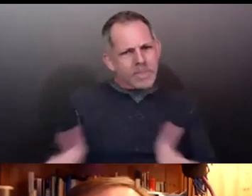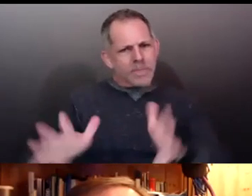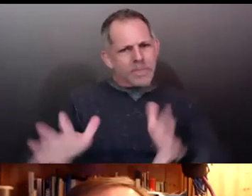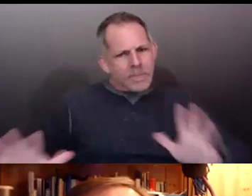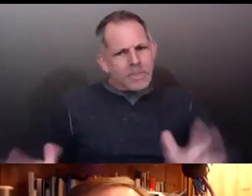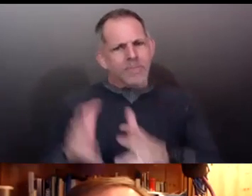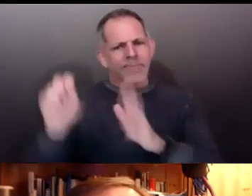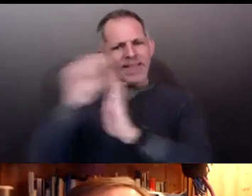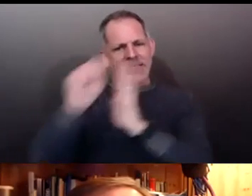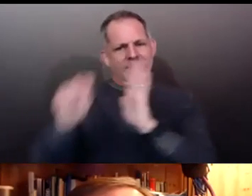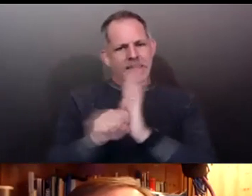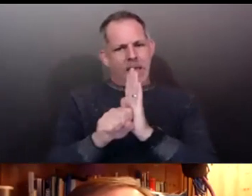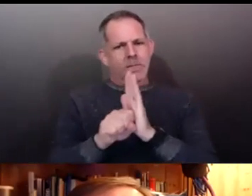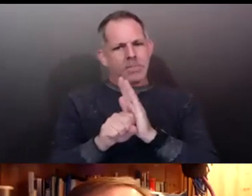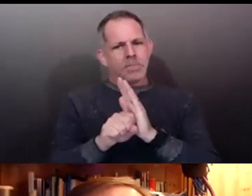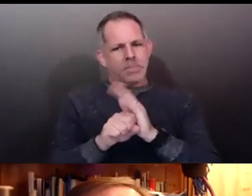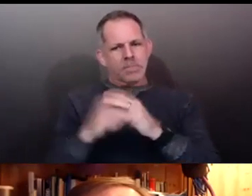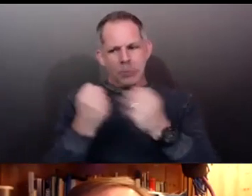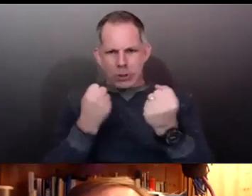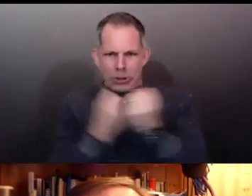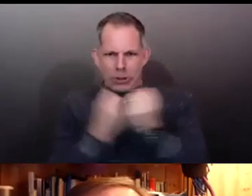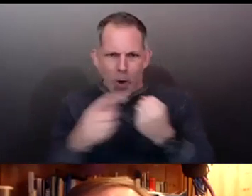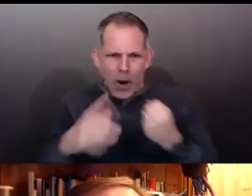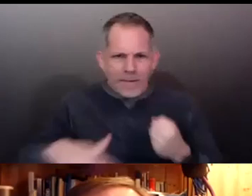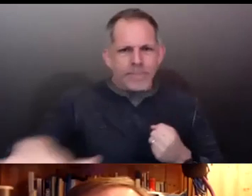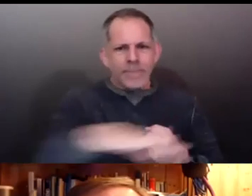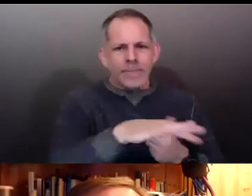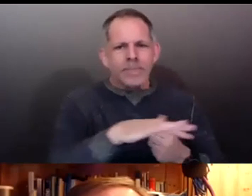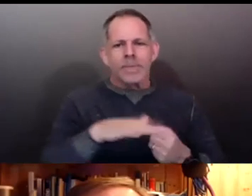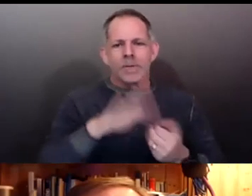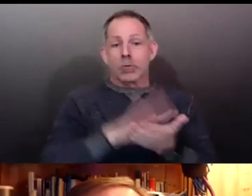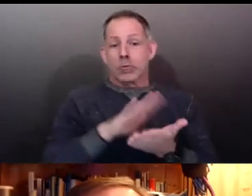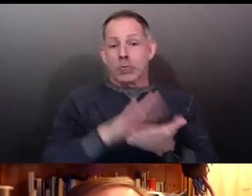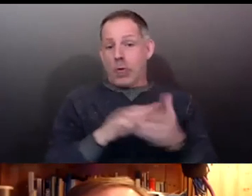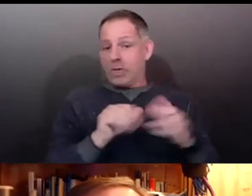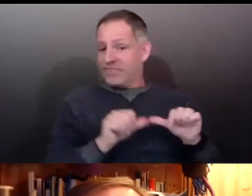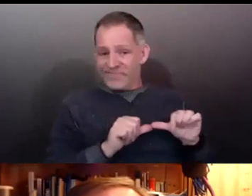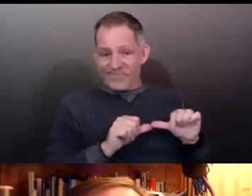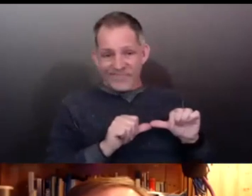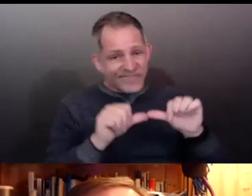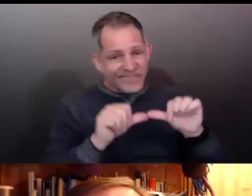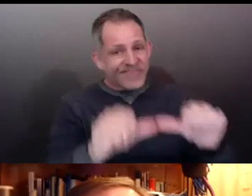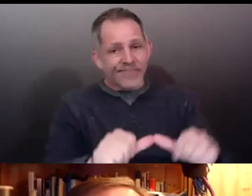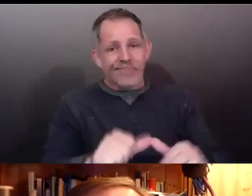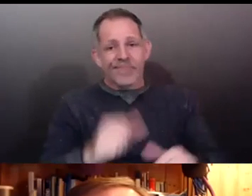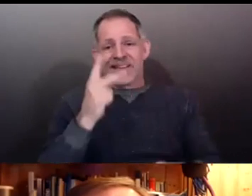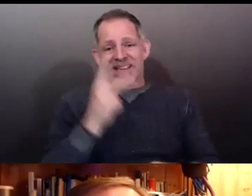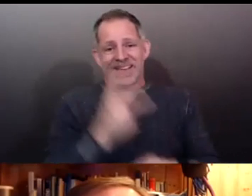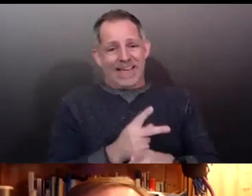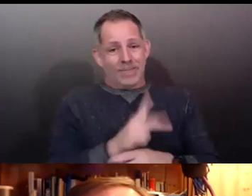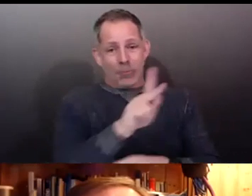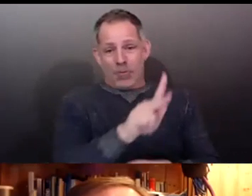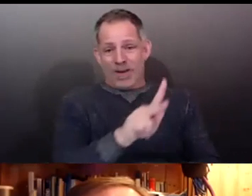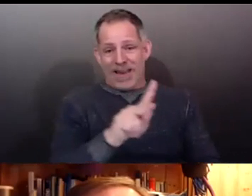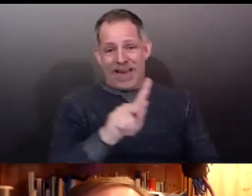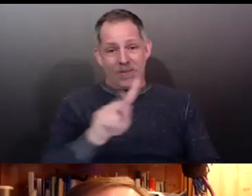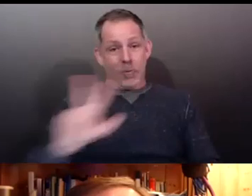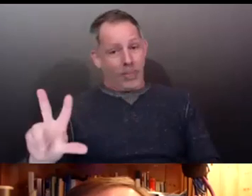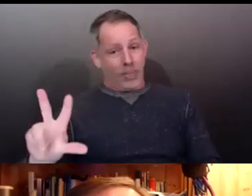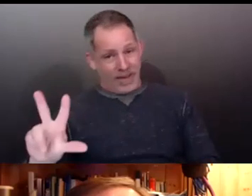our public schools continuing to keep K through 3 kids in that they brought in. Most of them are doing